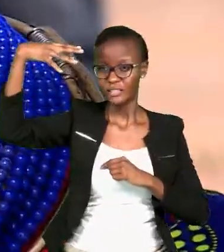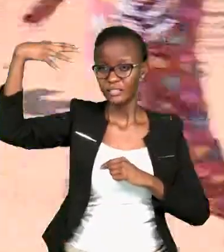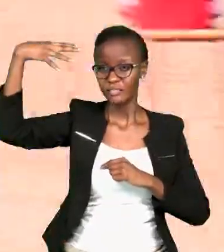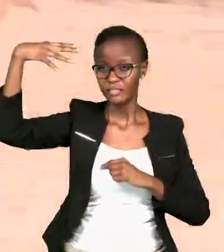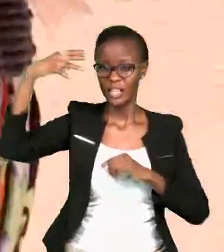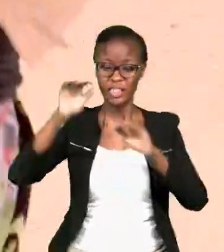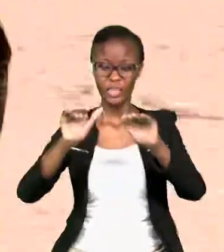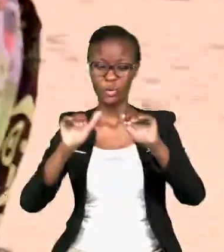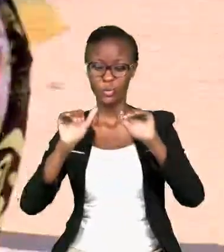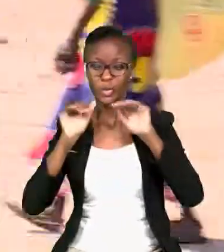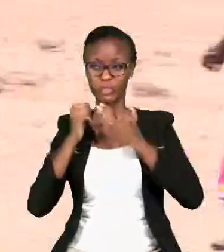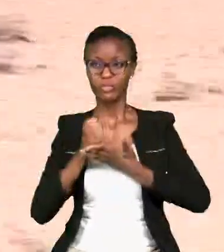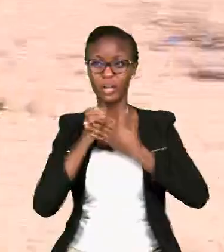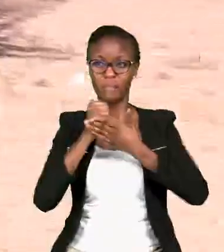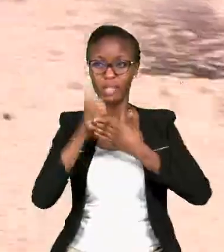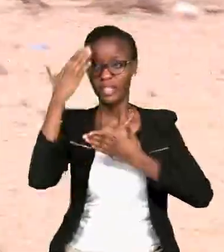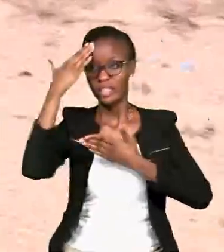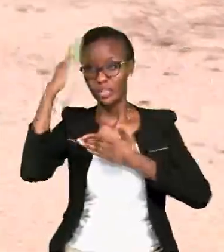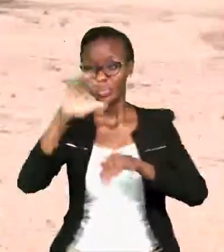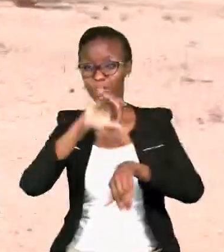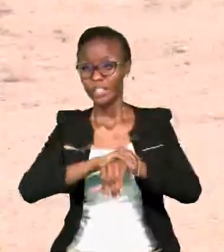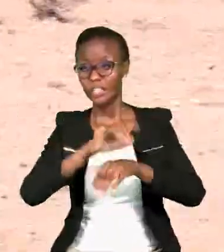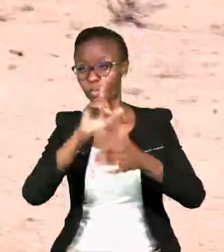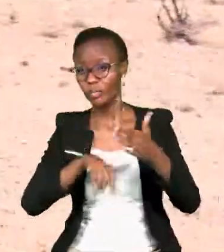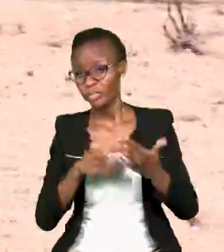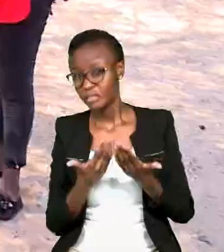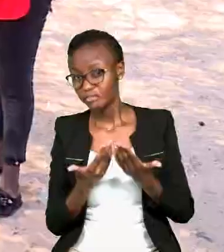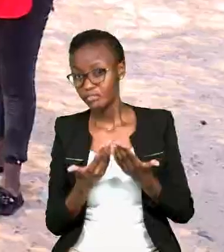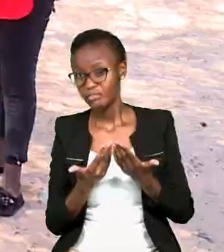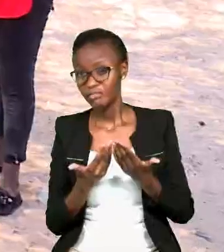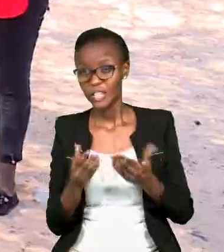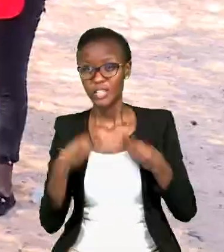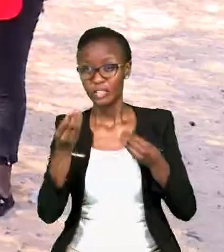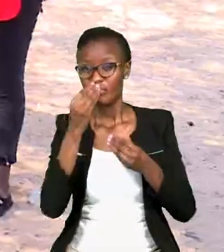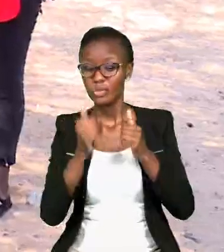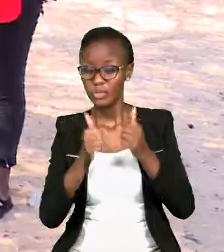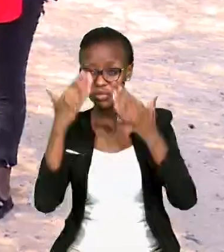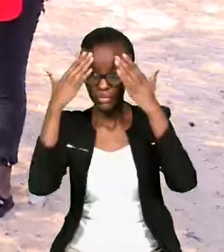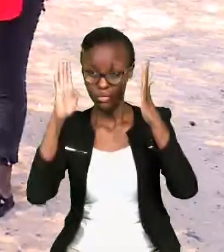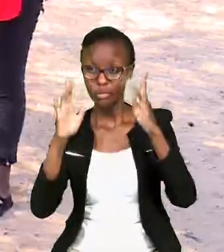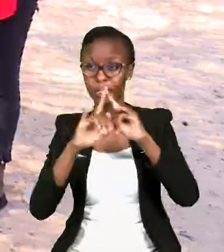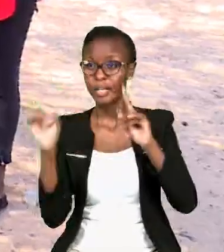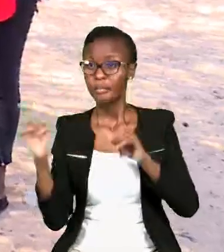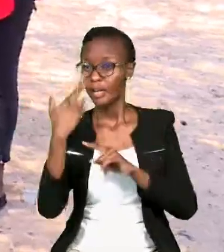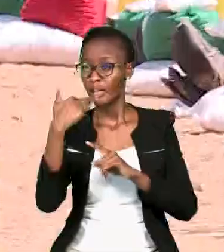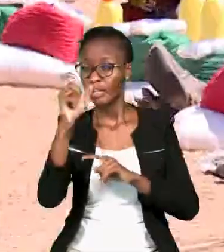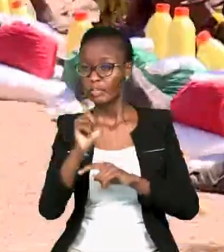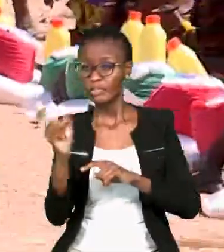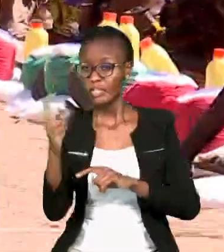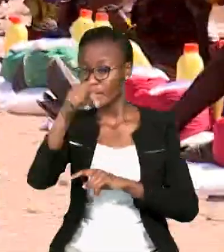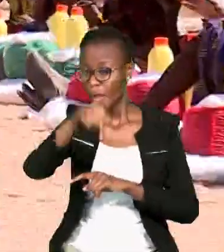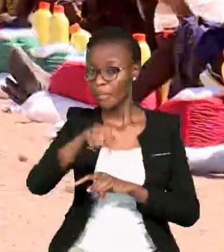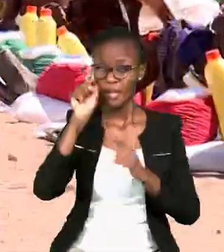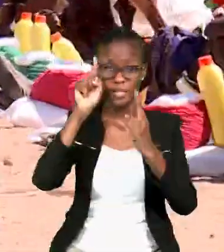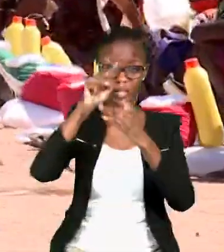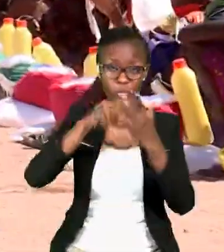aid, they have no idea of what will be served to their children as the next meal. Red Cross is setting foot here. Their target is